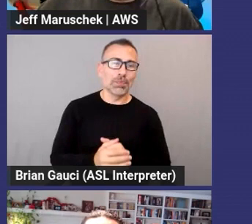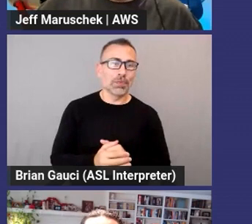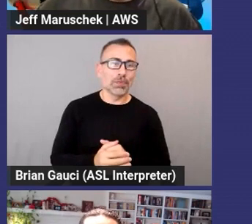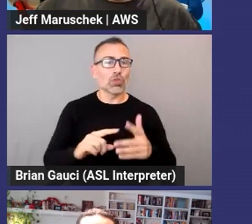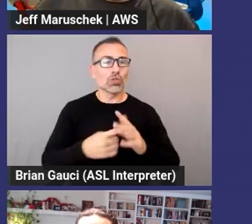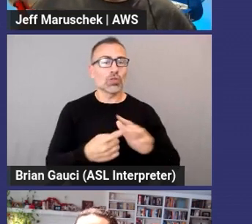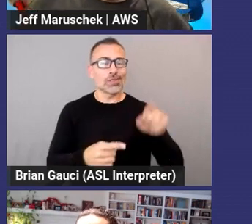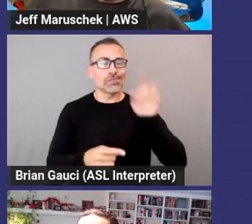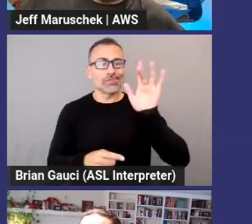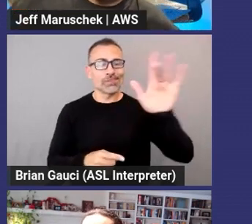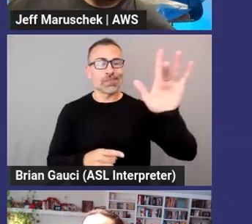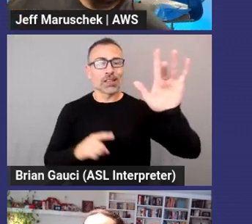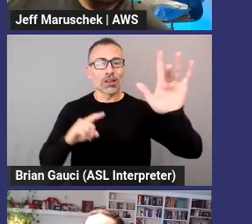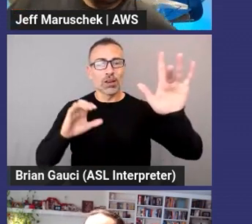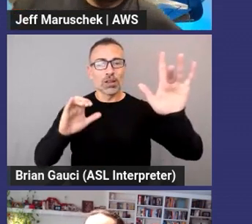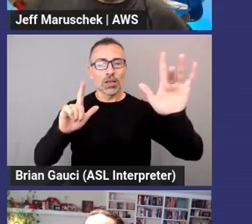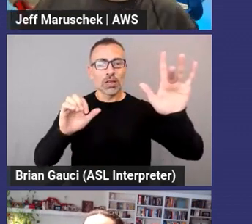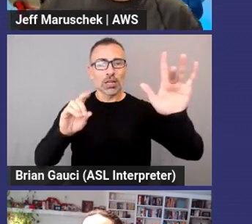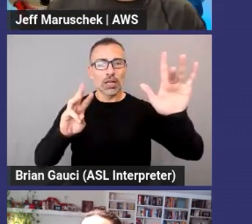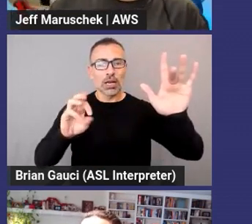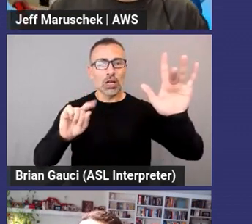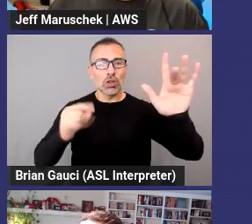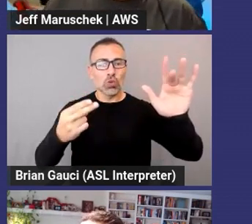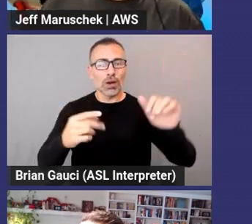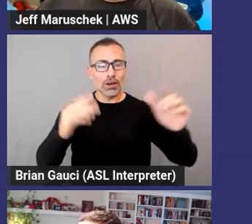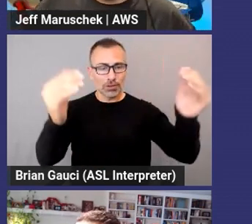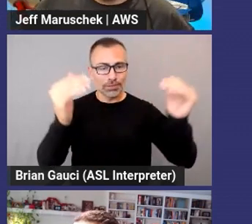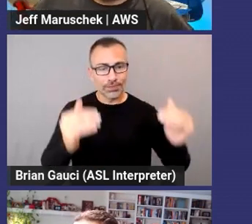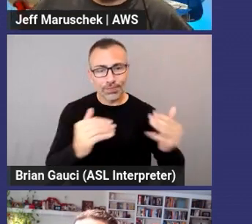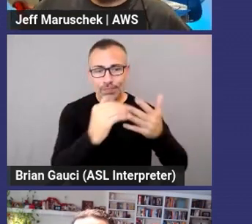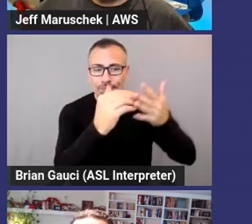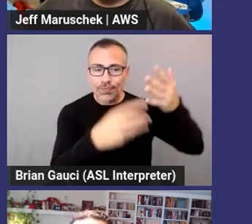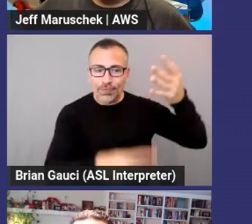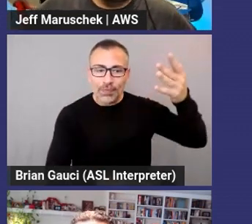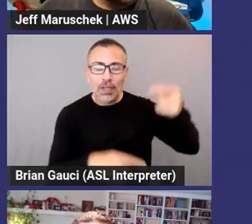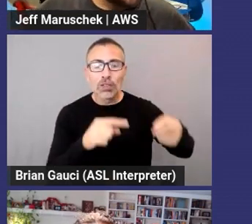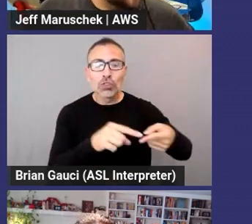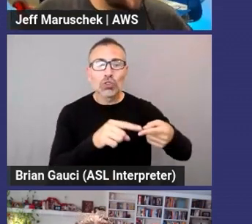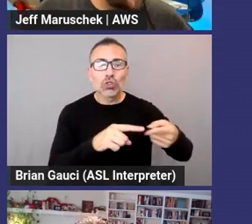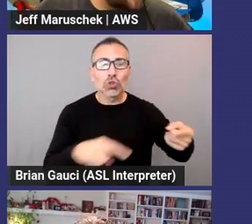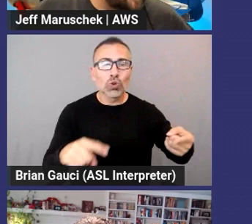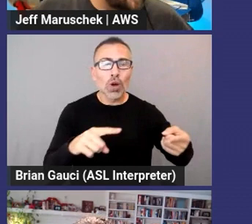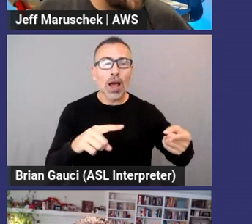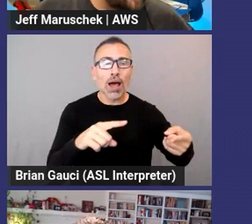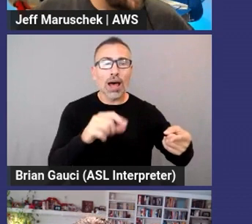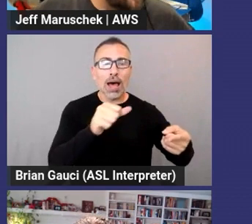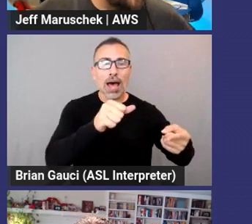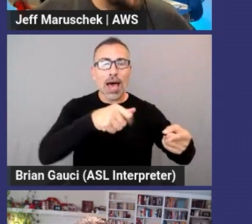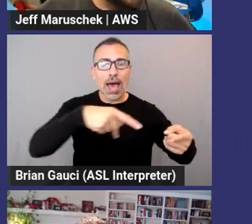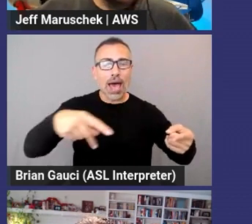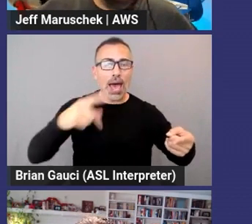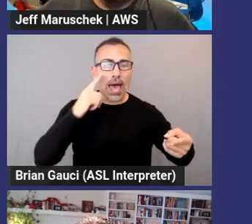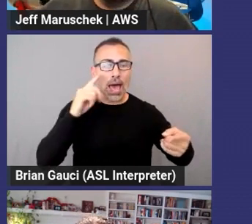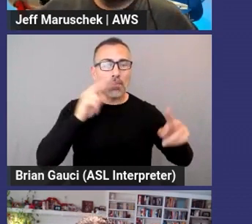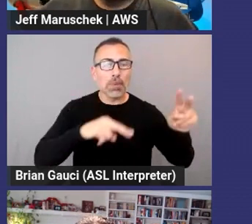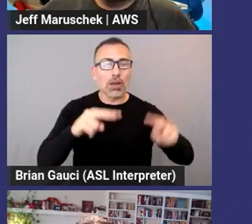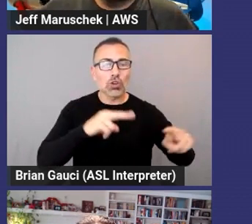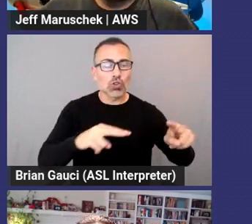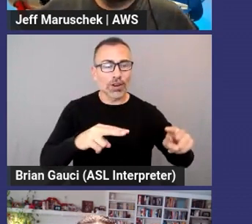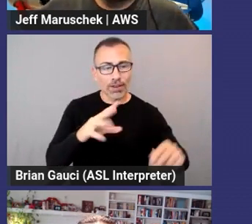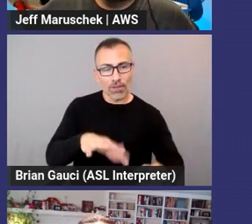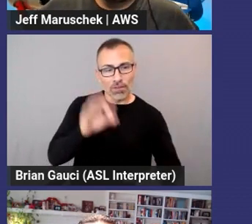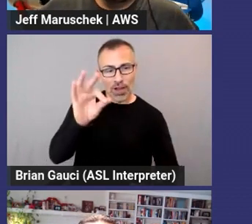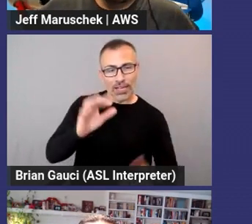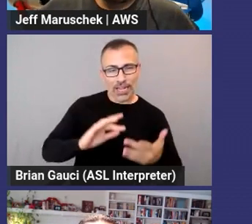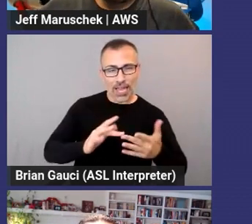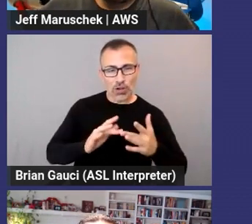to CloudWatch console, go to application monitoring, and look for Internet Monitor. We went live on 27th February. So